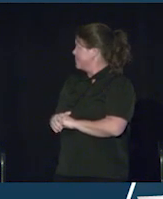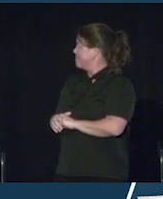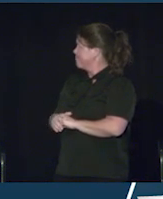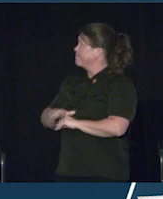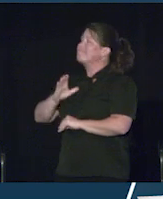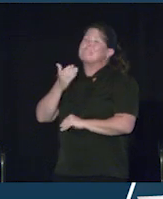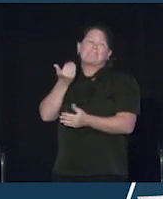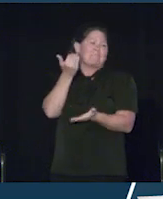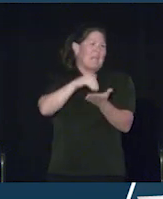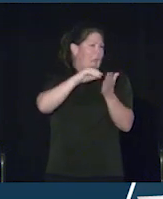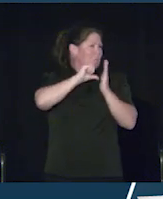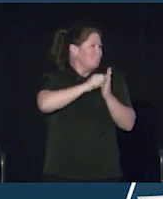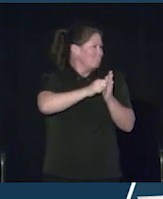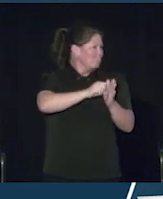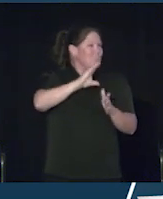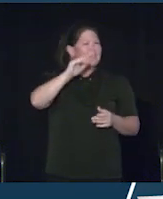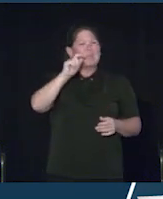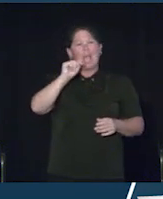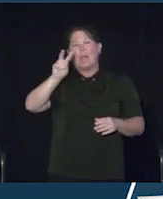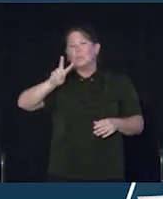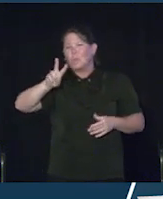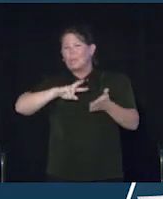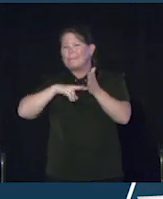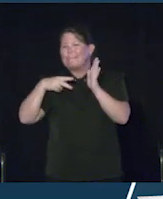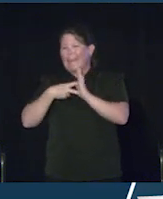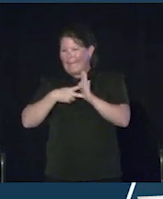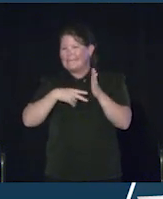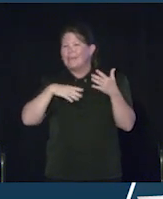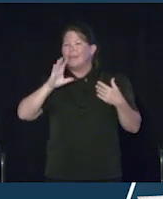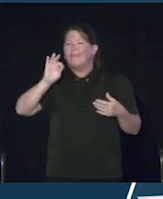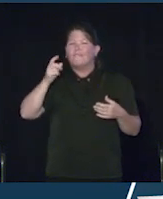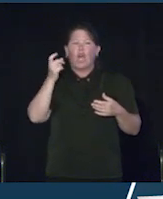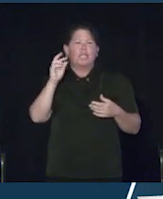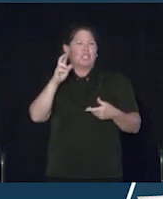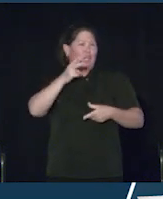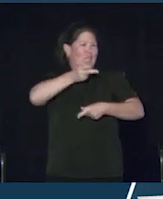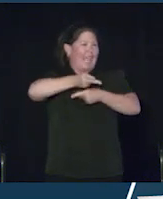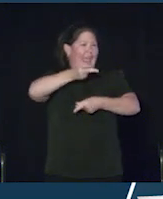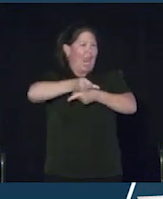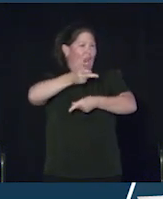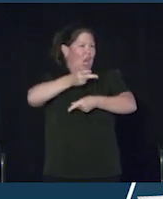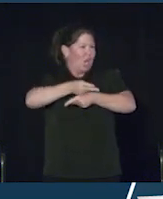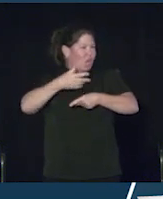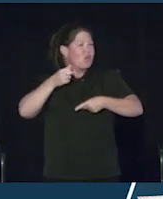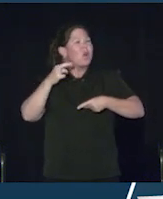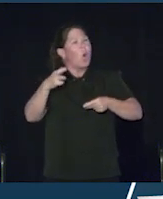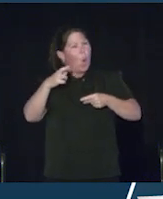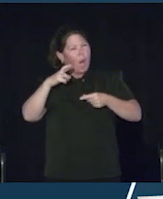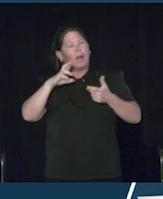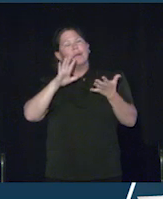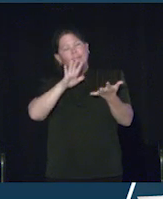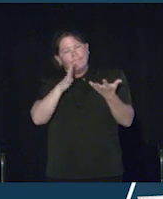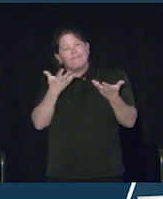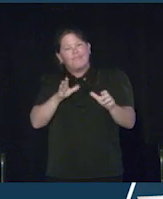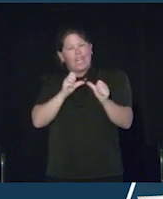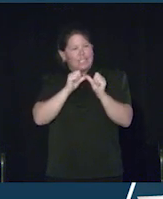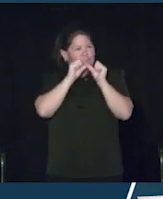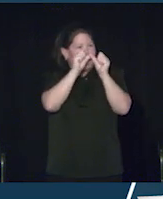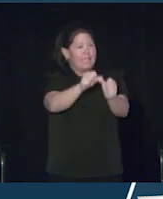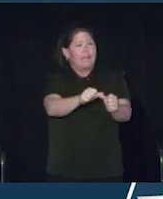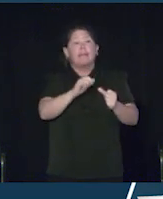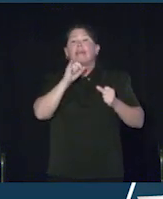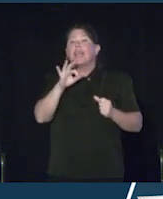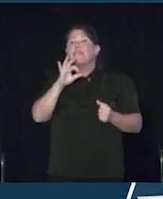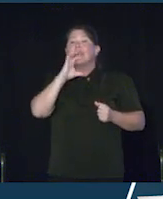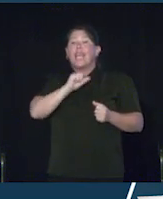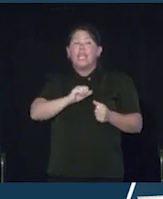care children who reach permanency. So not only if they reach permanency, but also if they are between the ages of 18 and 22 and need services